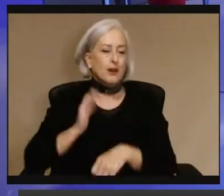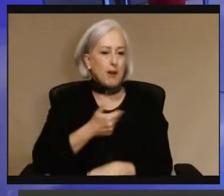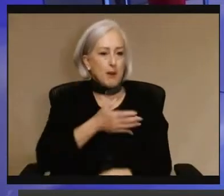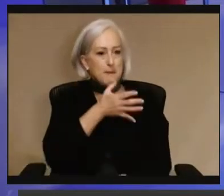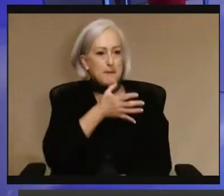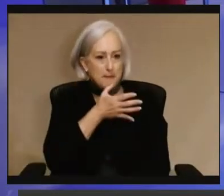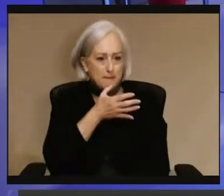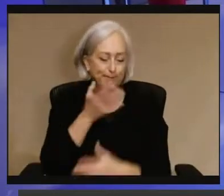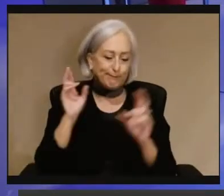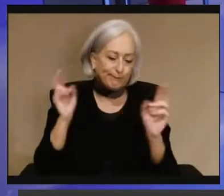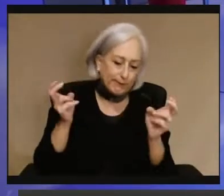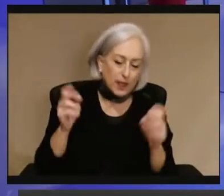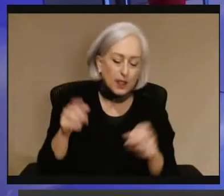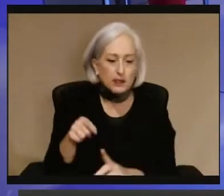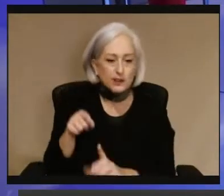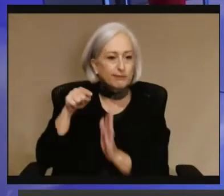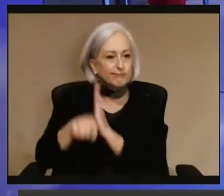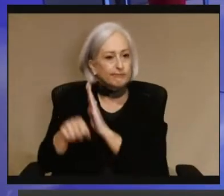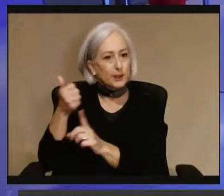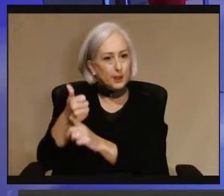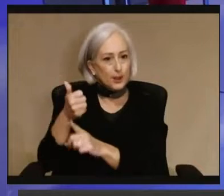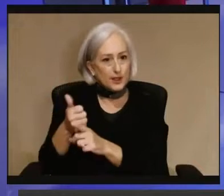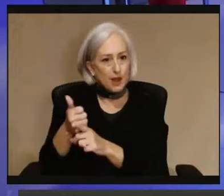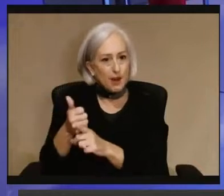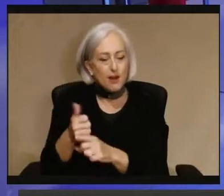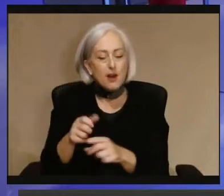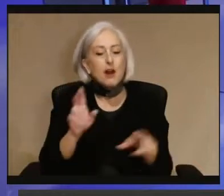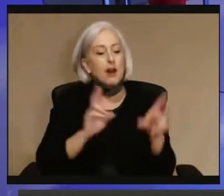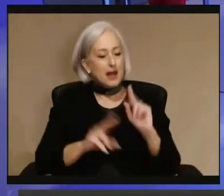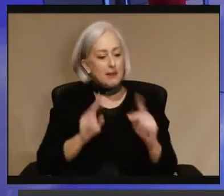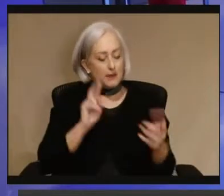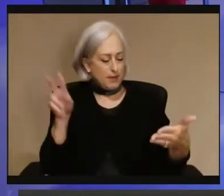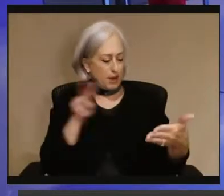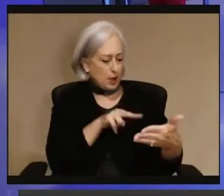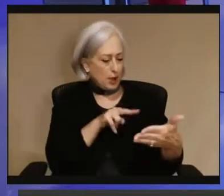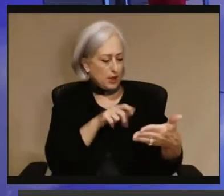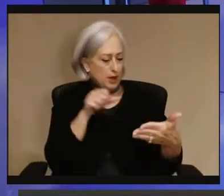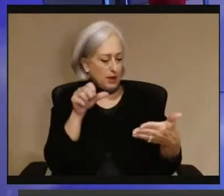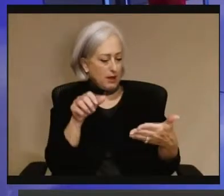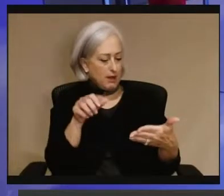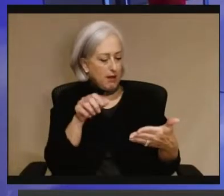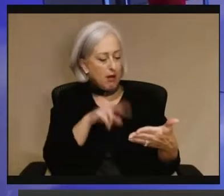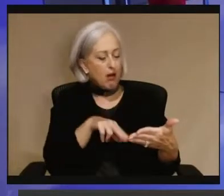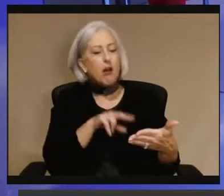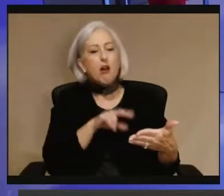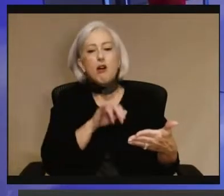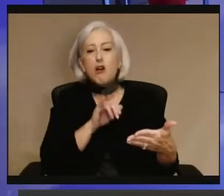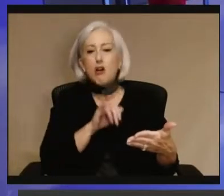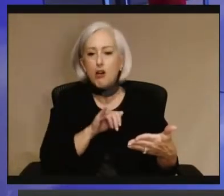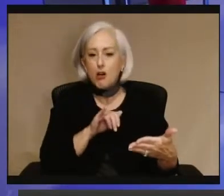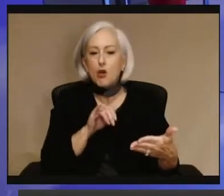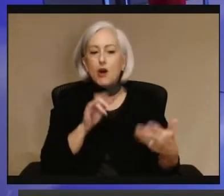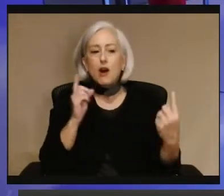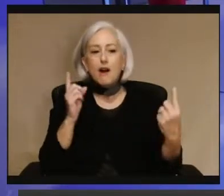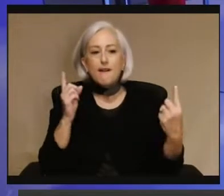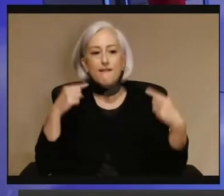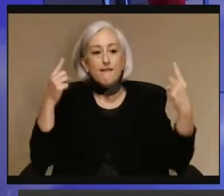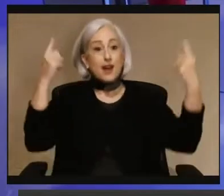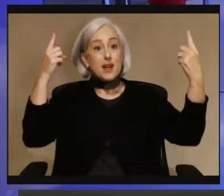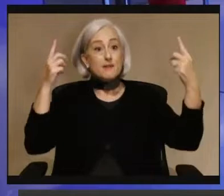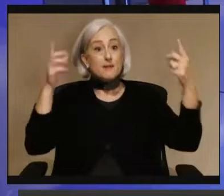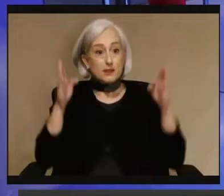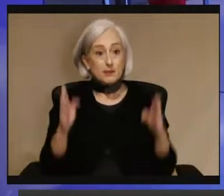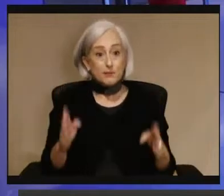through and looking at it on Facebook and social media, and we go, okay, here's somebody, again, another celebrity. You think they have it all. They've got the money and the fame and the